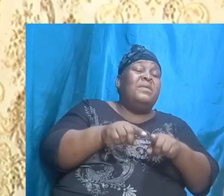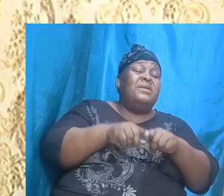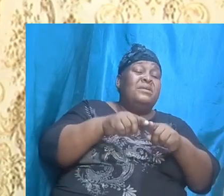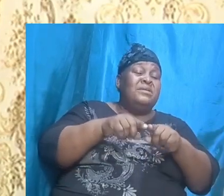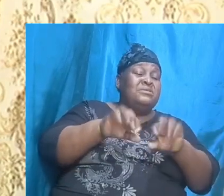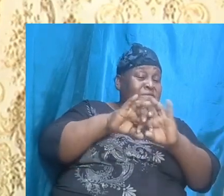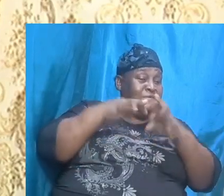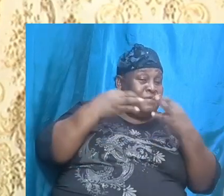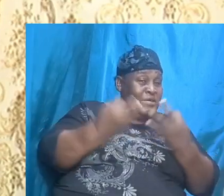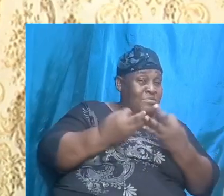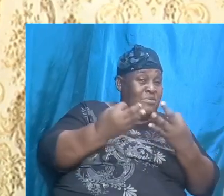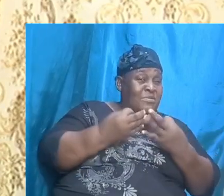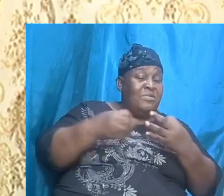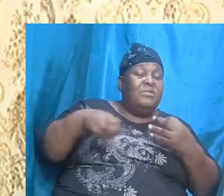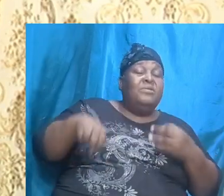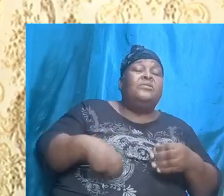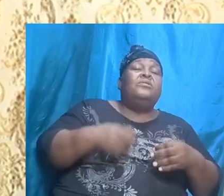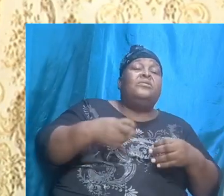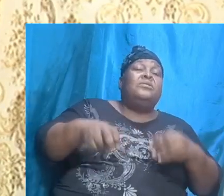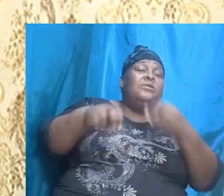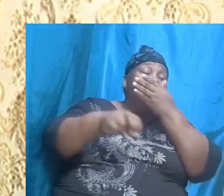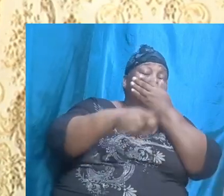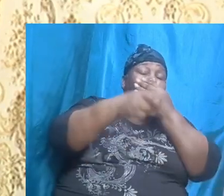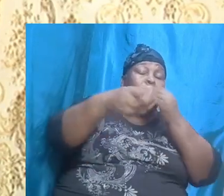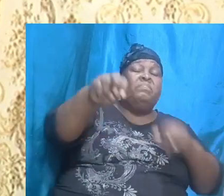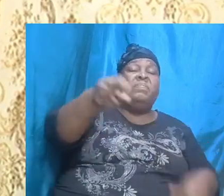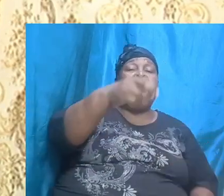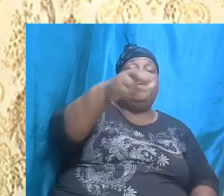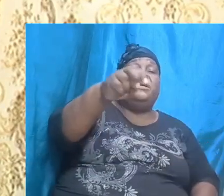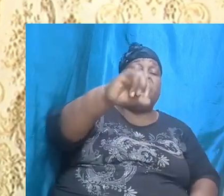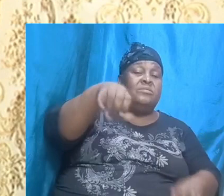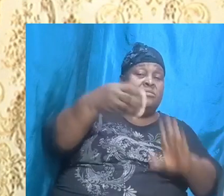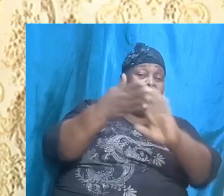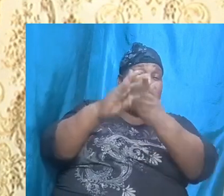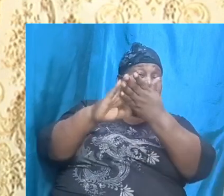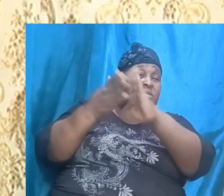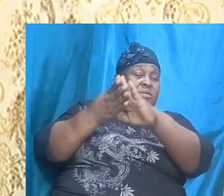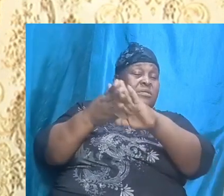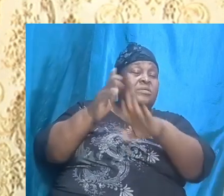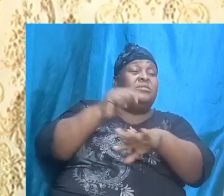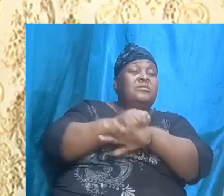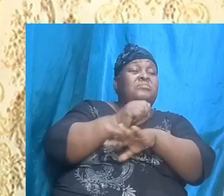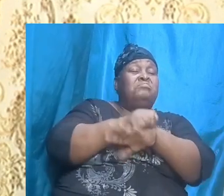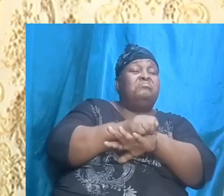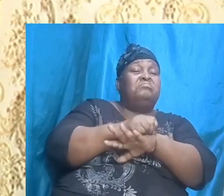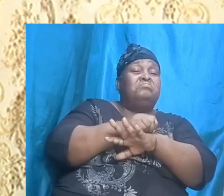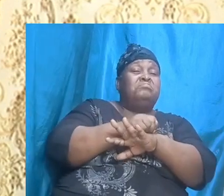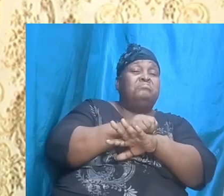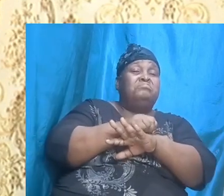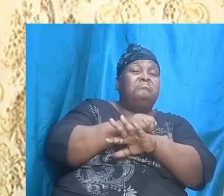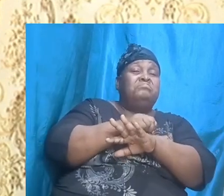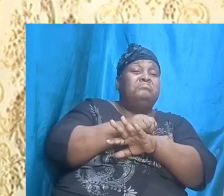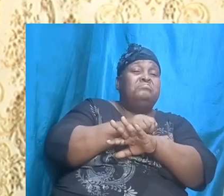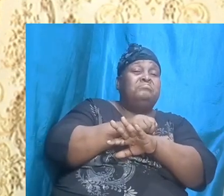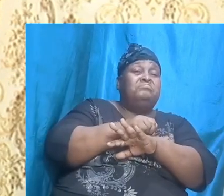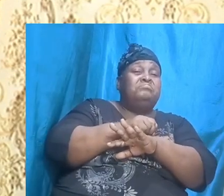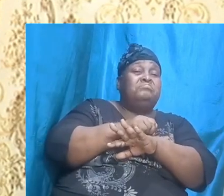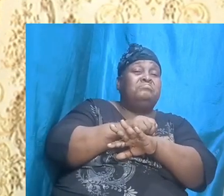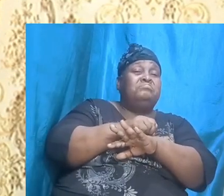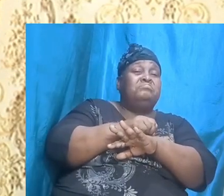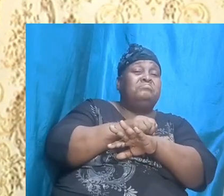body, they would travel up to Jerusalem, to the temple at Jerusalem.